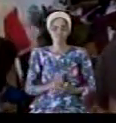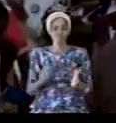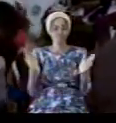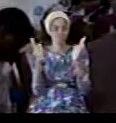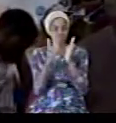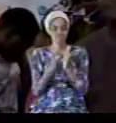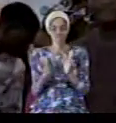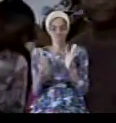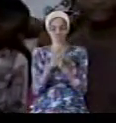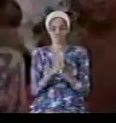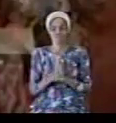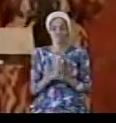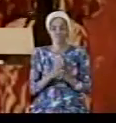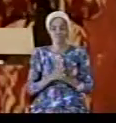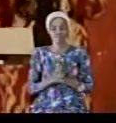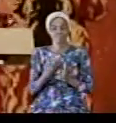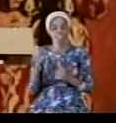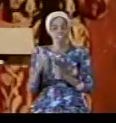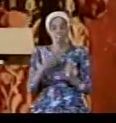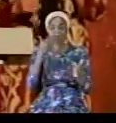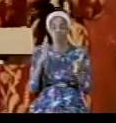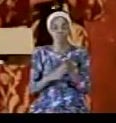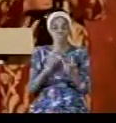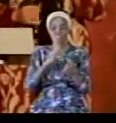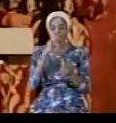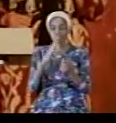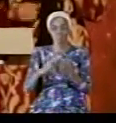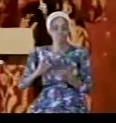Every praise belongs to our God.